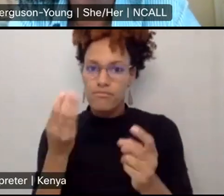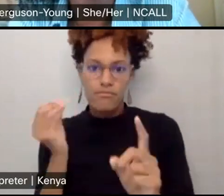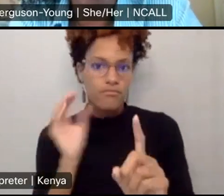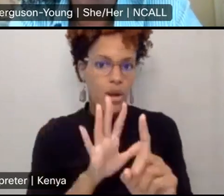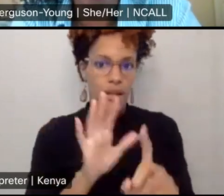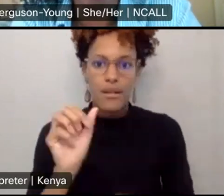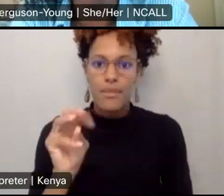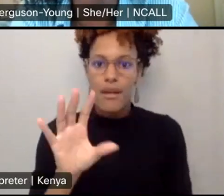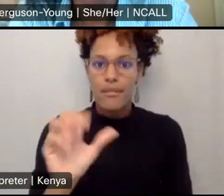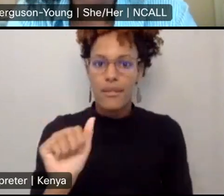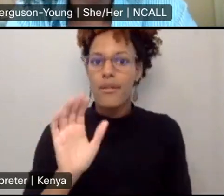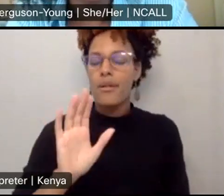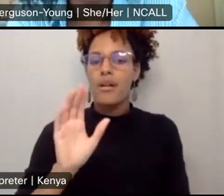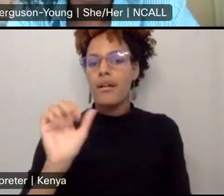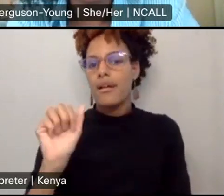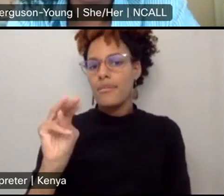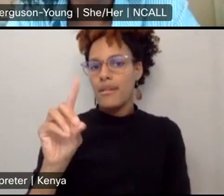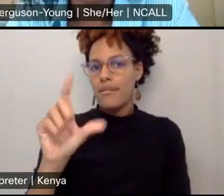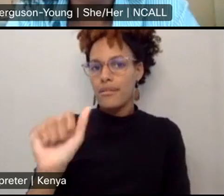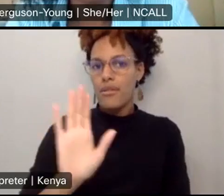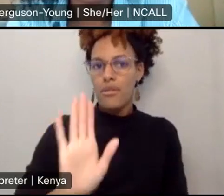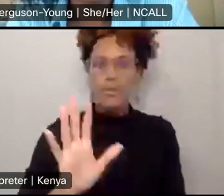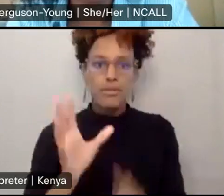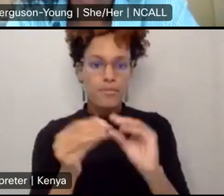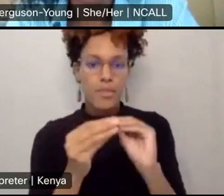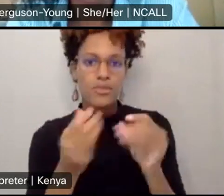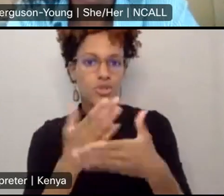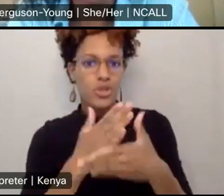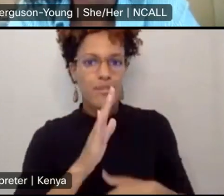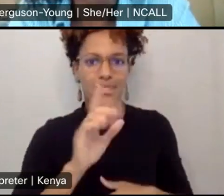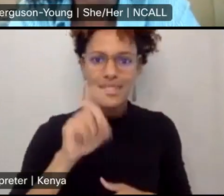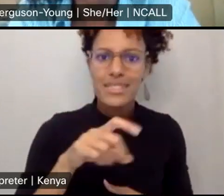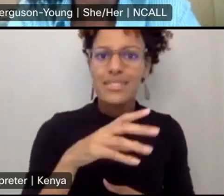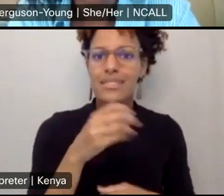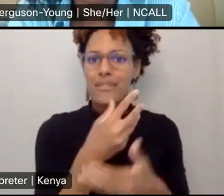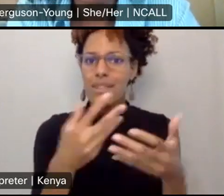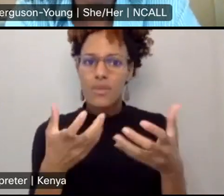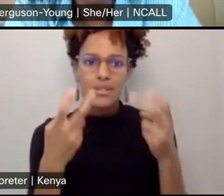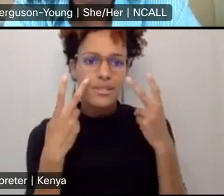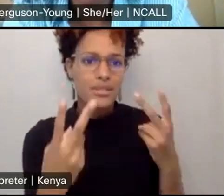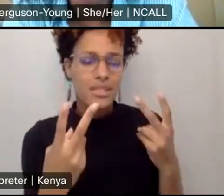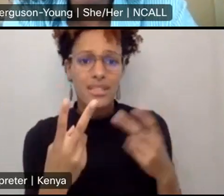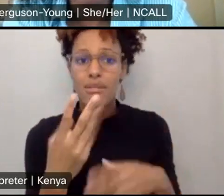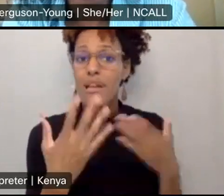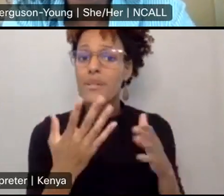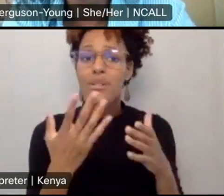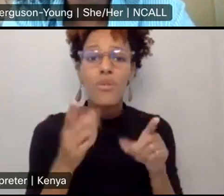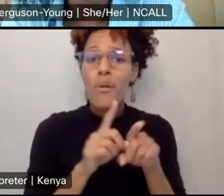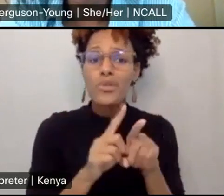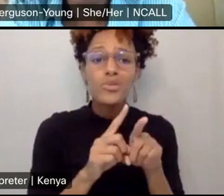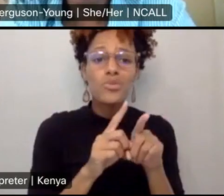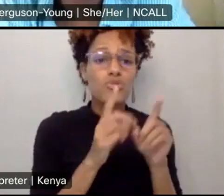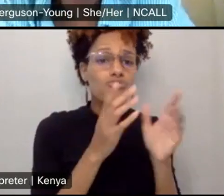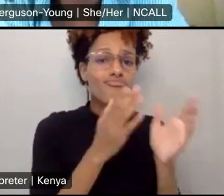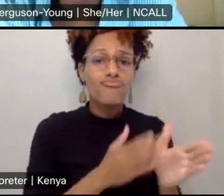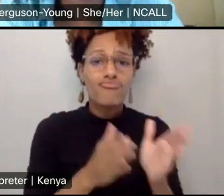things you're a part of, and sharing the needs that you'd like to see. So, and even to organize your own